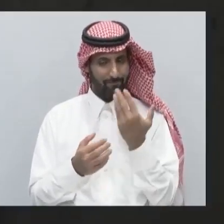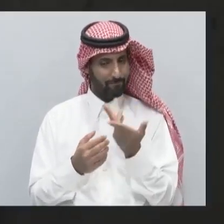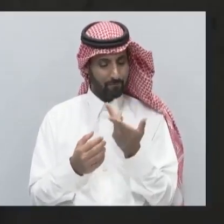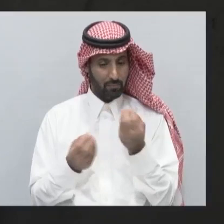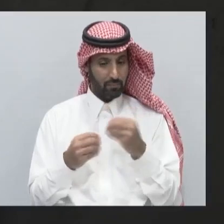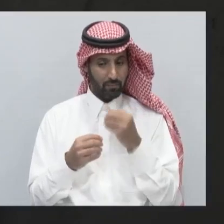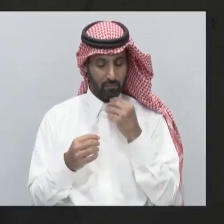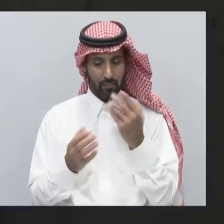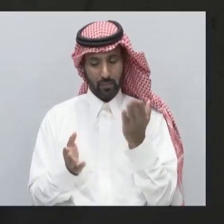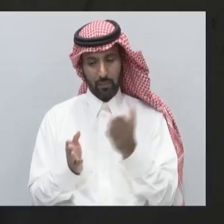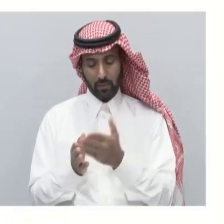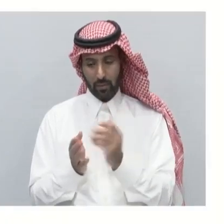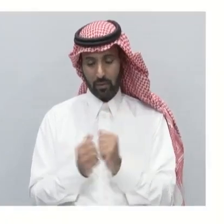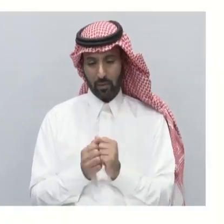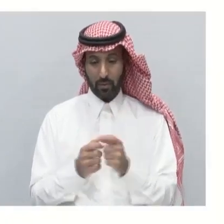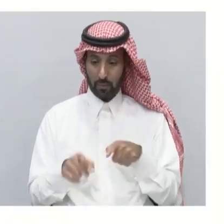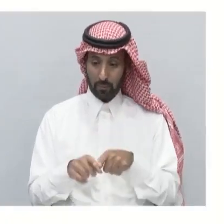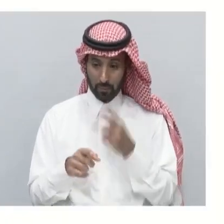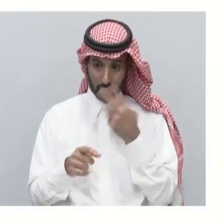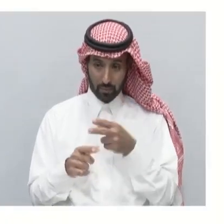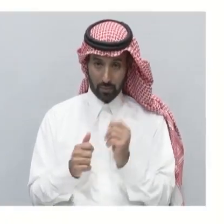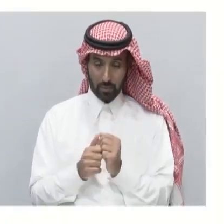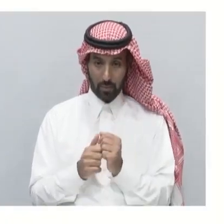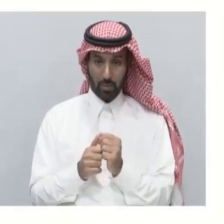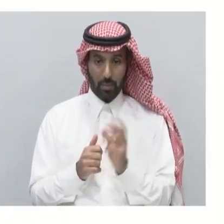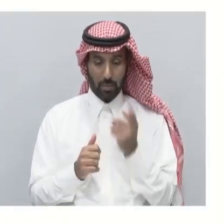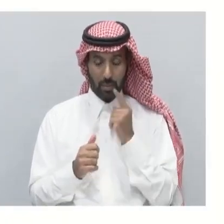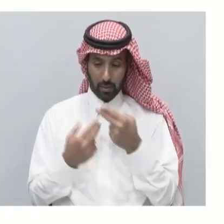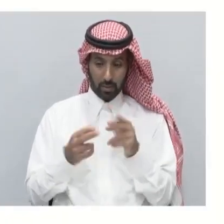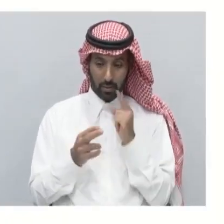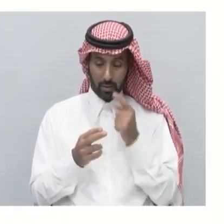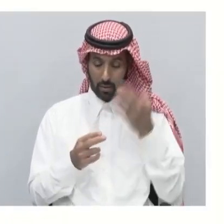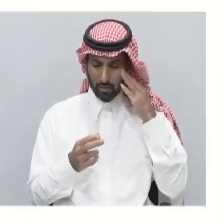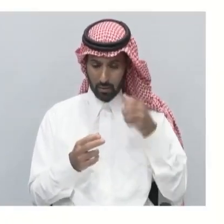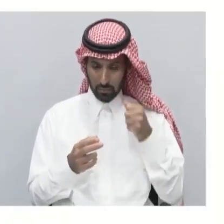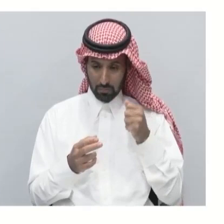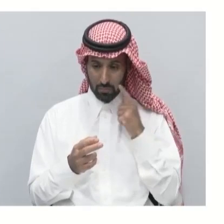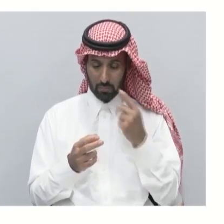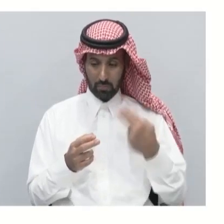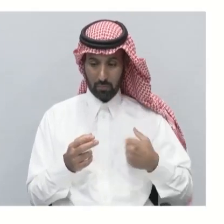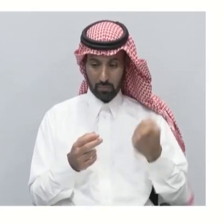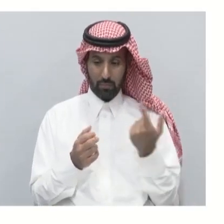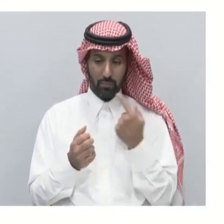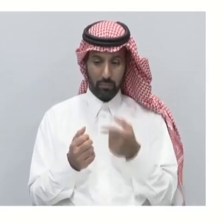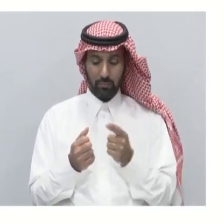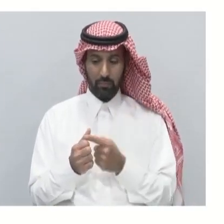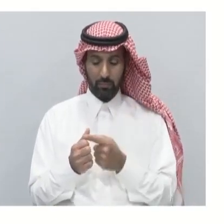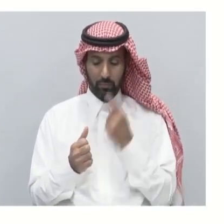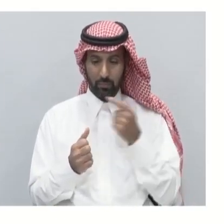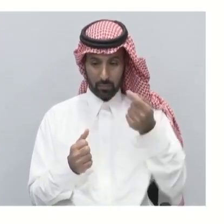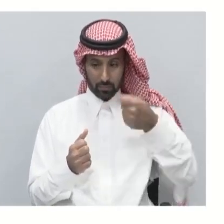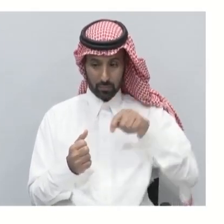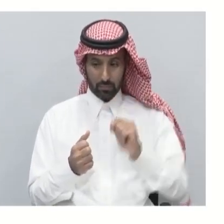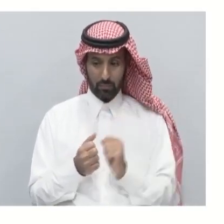an informal email. Let's notice in here, she started her email with we're having here a